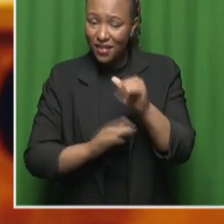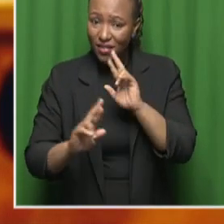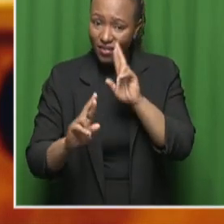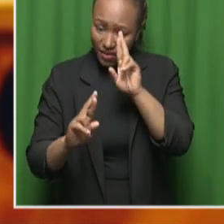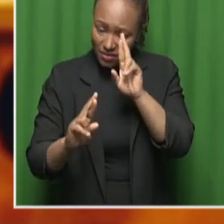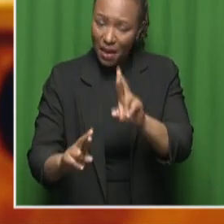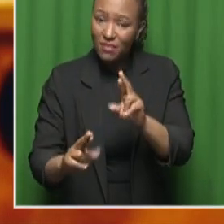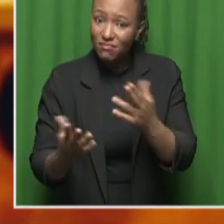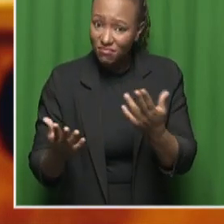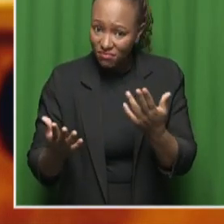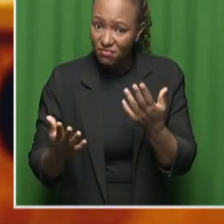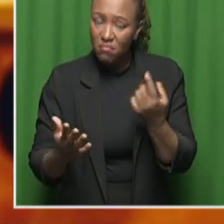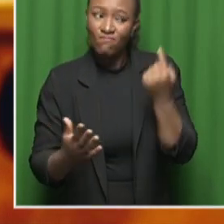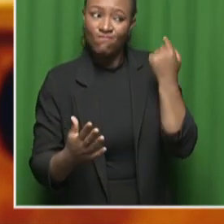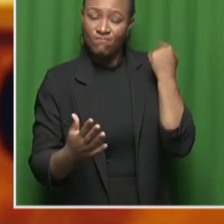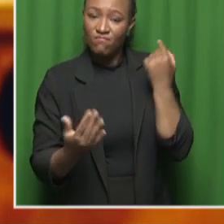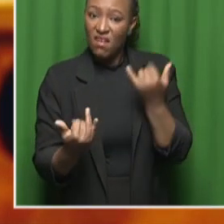the modern day?